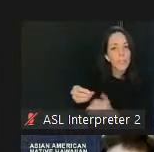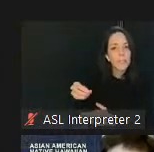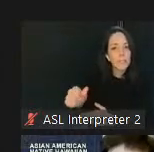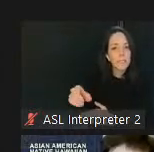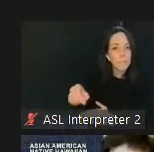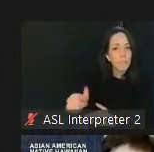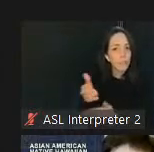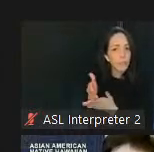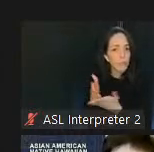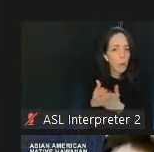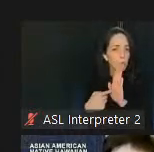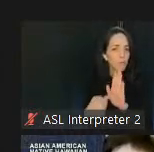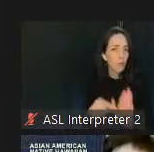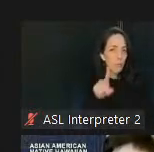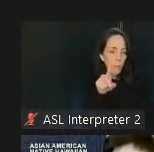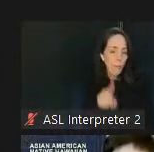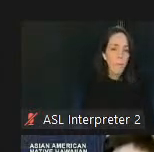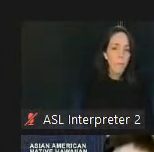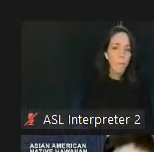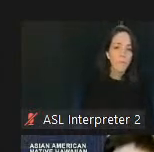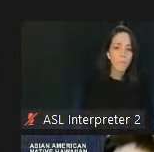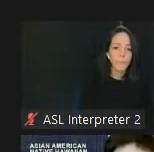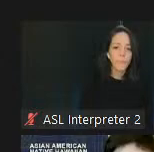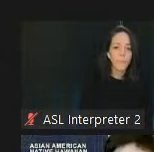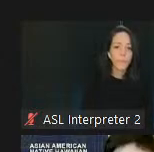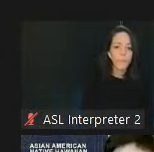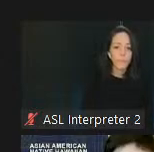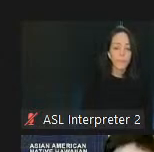side. Next slide.